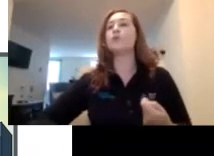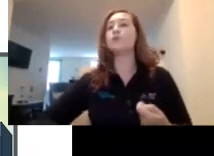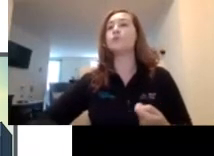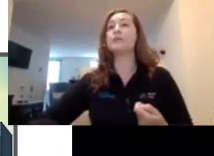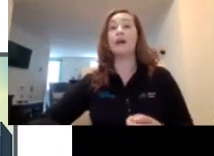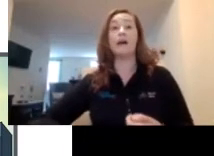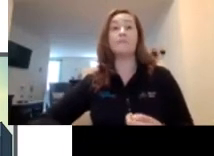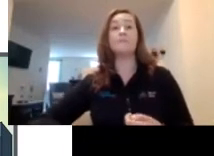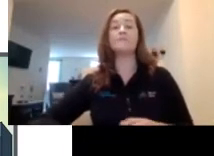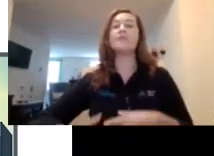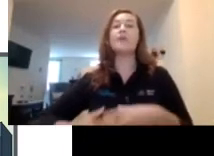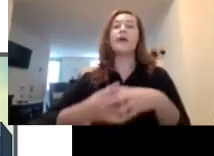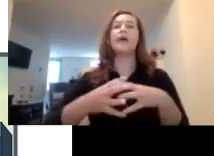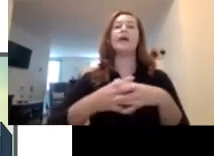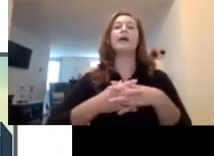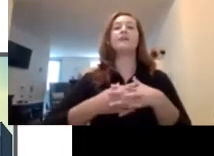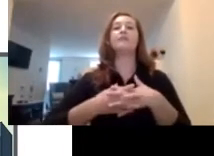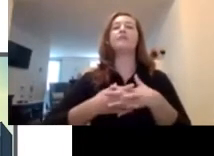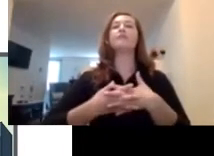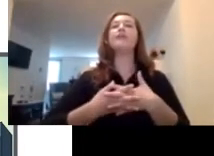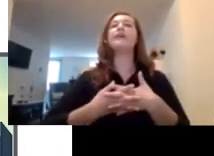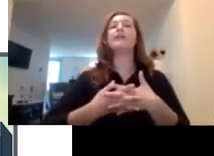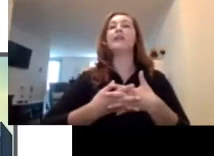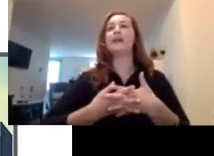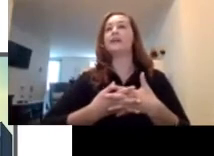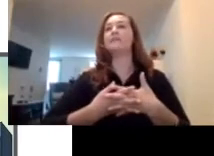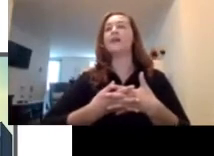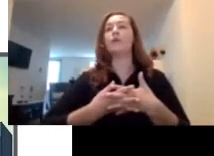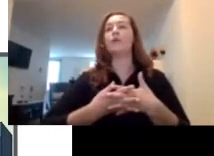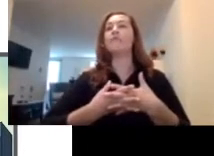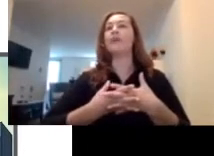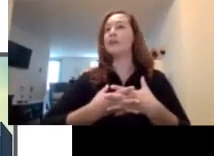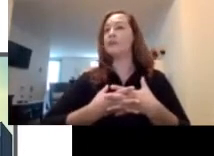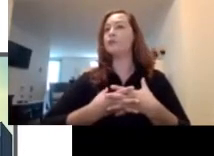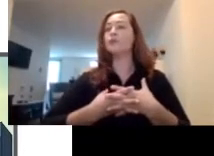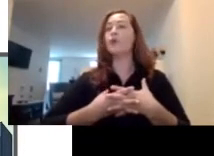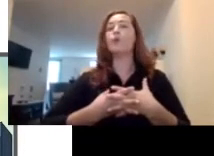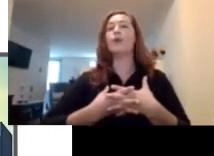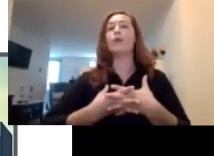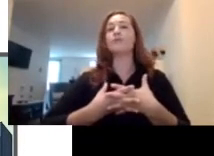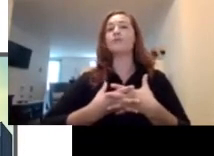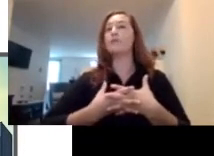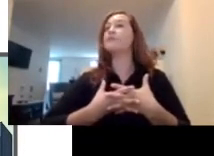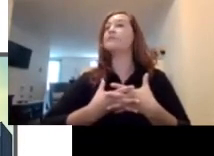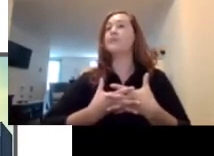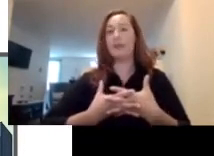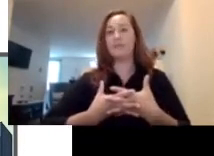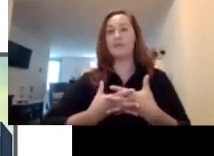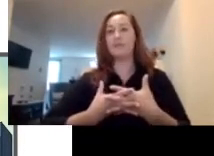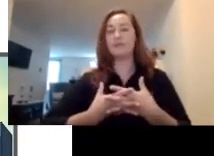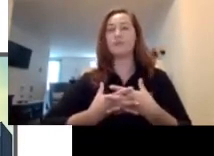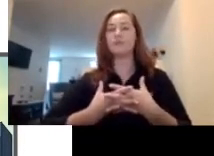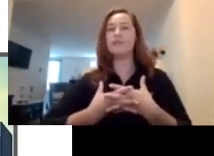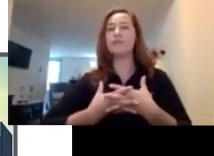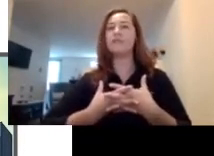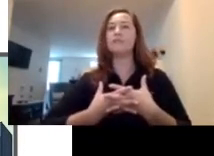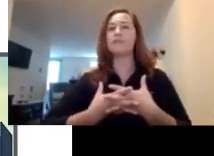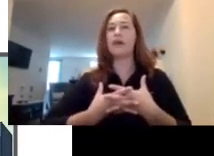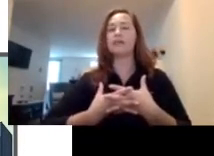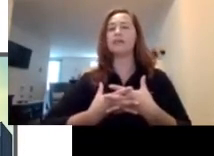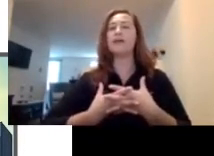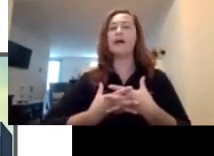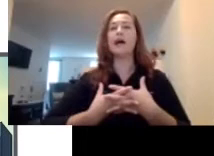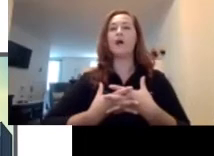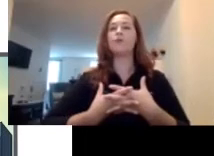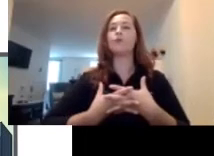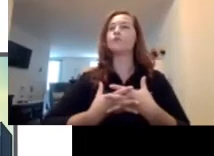we want to become, and really aligned our values with our safe risk behaviors to really